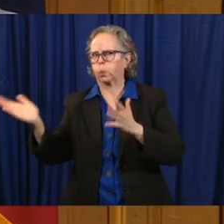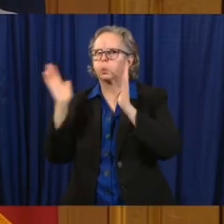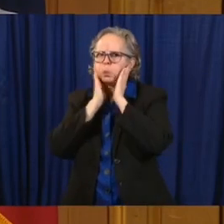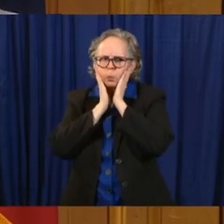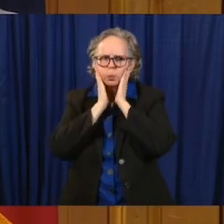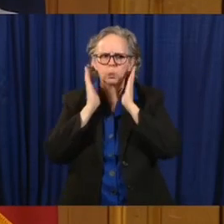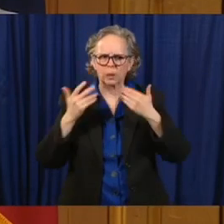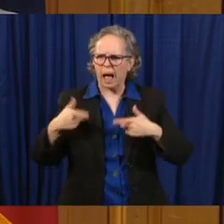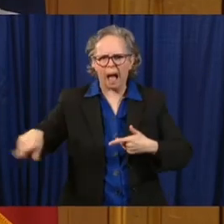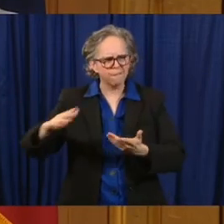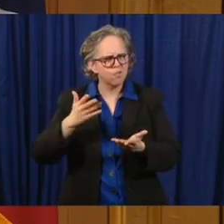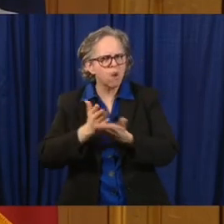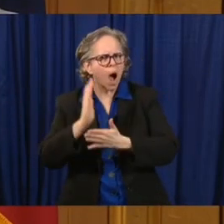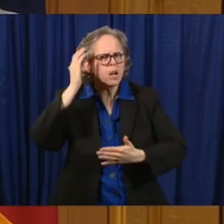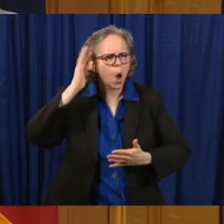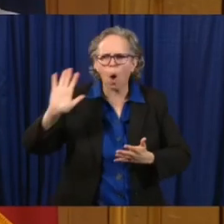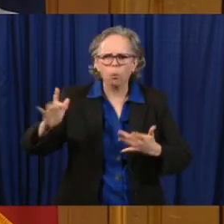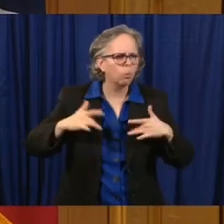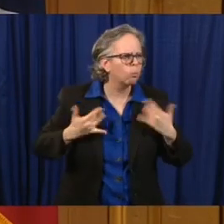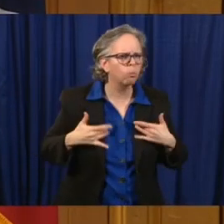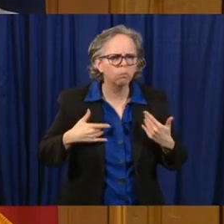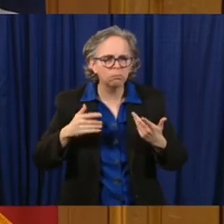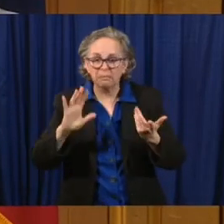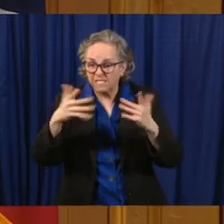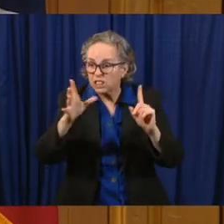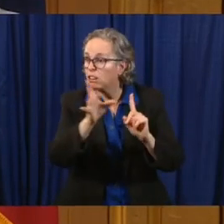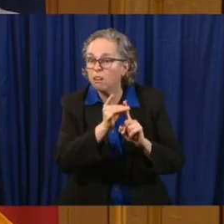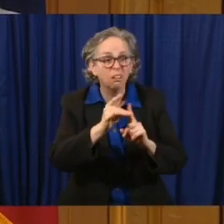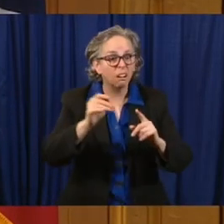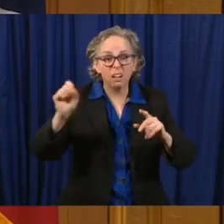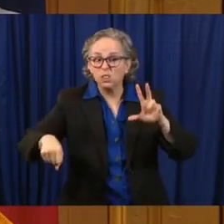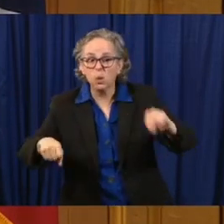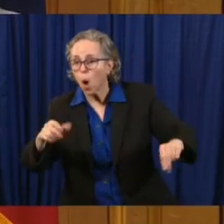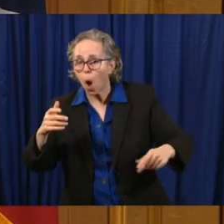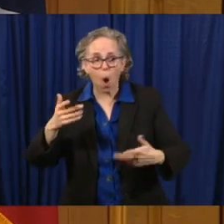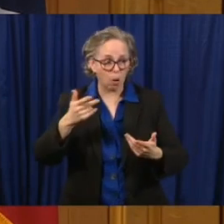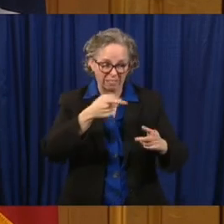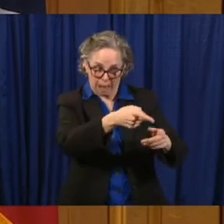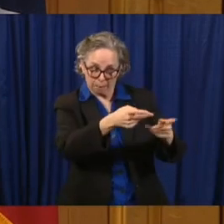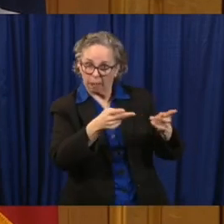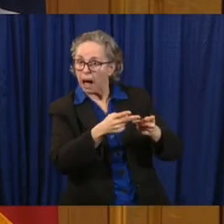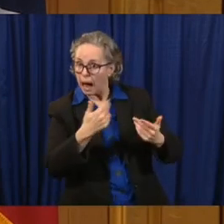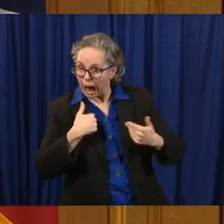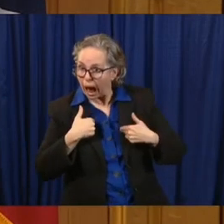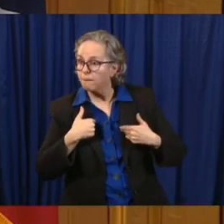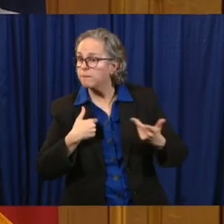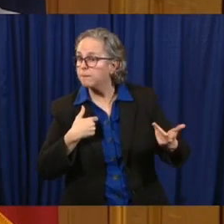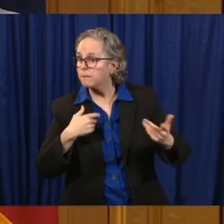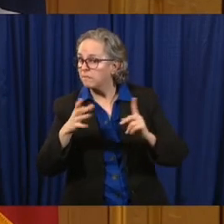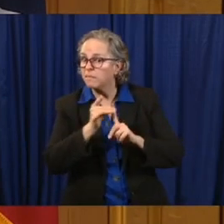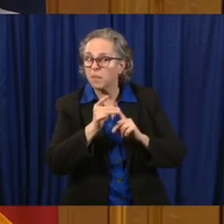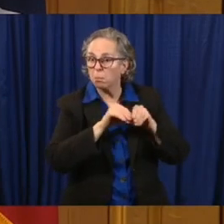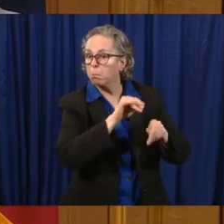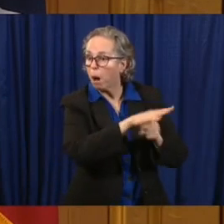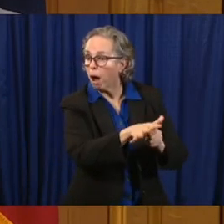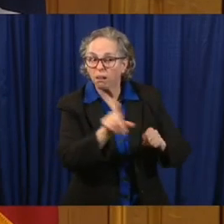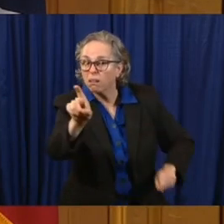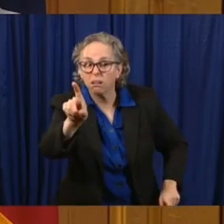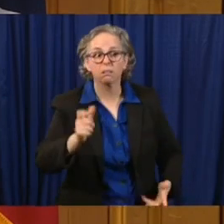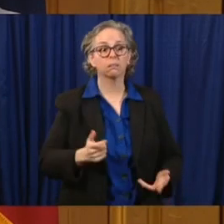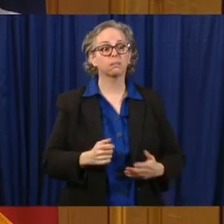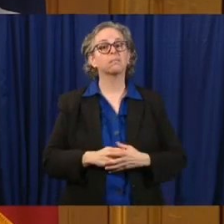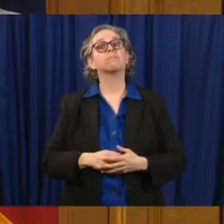individual associated with the places where the loved one is sick. Let me say that again, to know if individuals associated with the